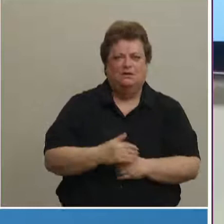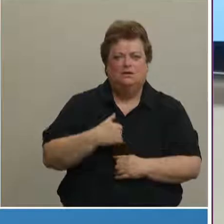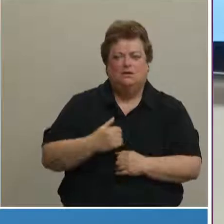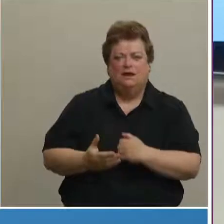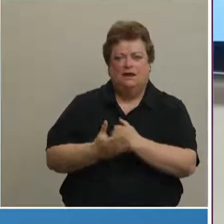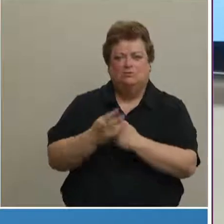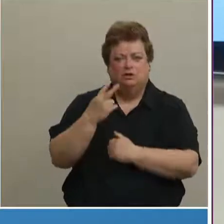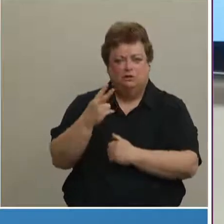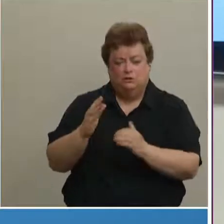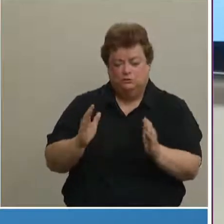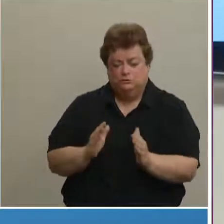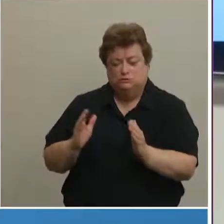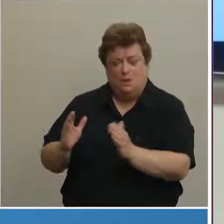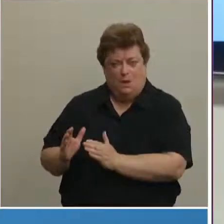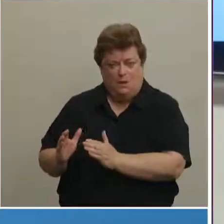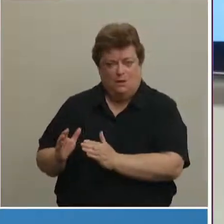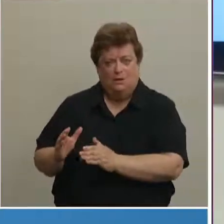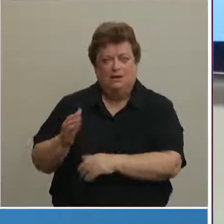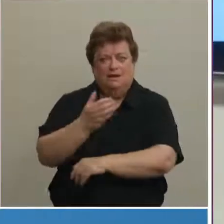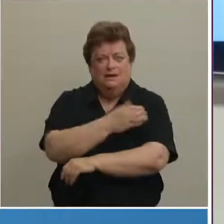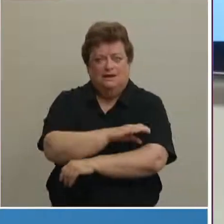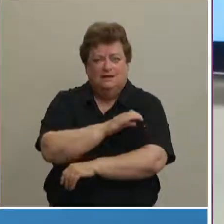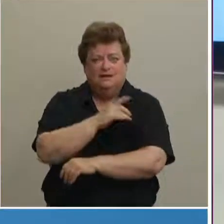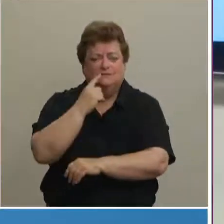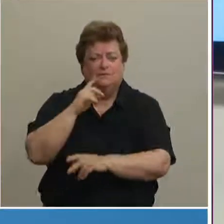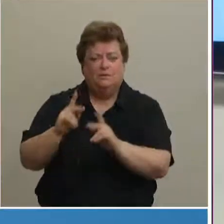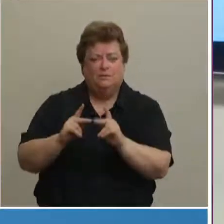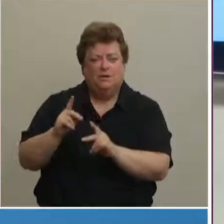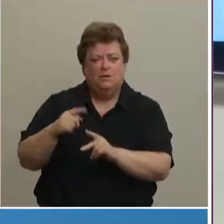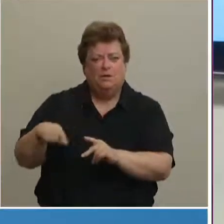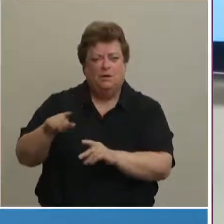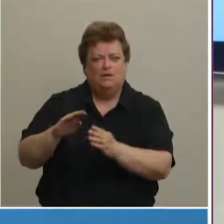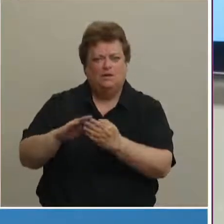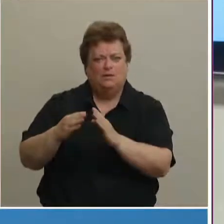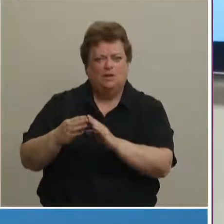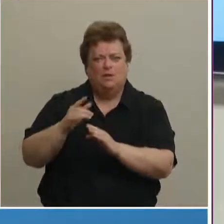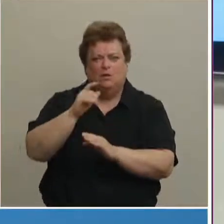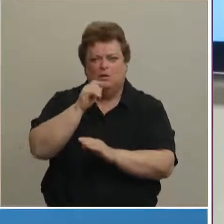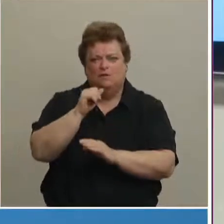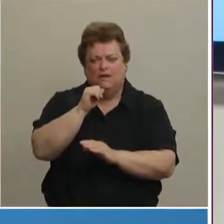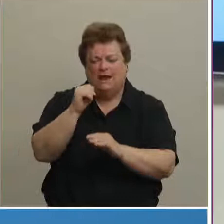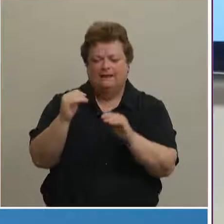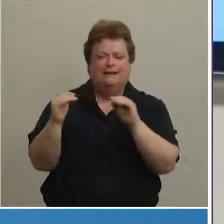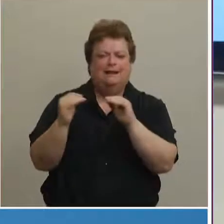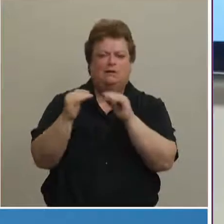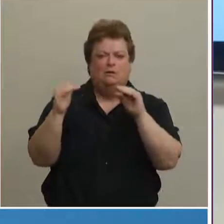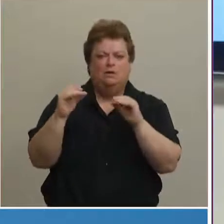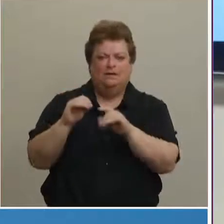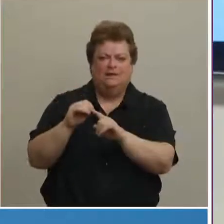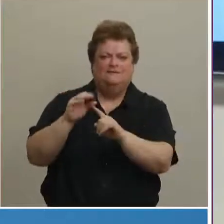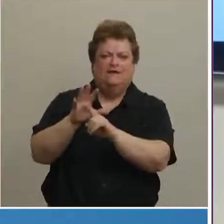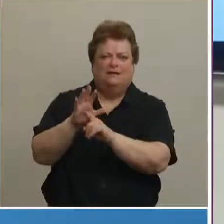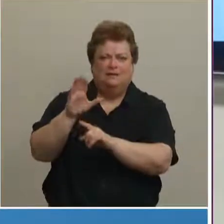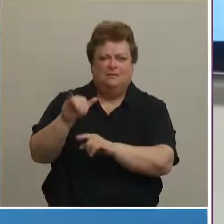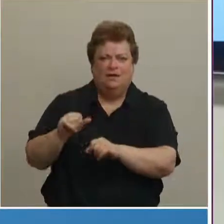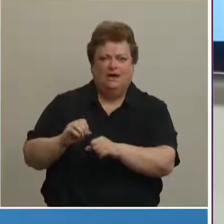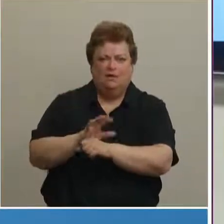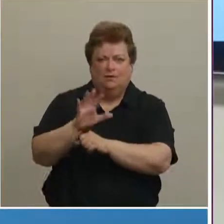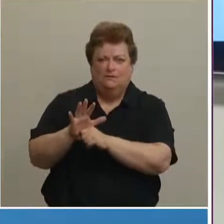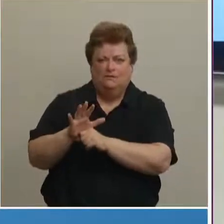successful smaller-scale clinics for members of our community who have been disproportionately affected by